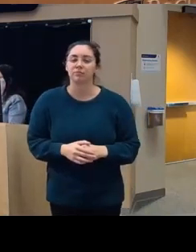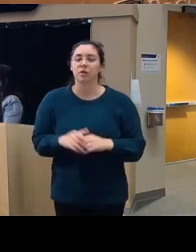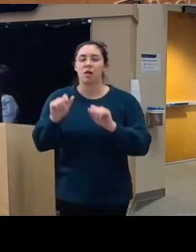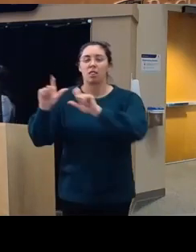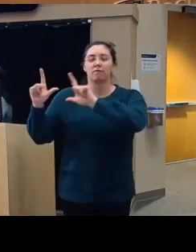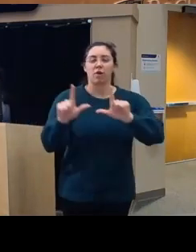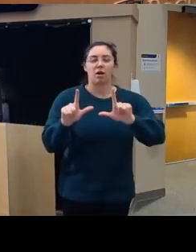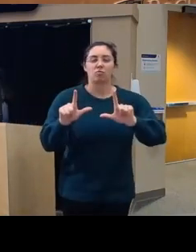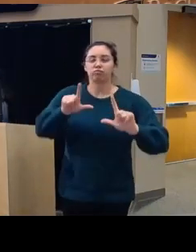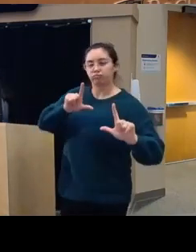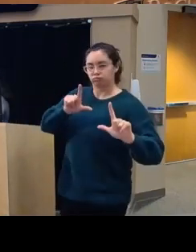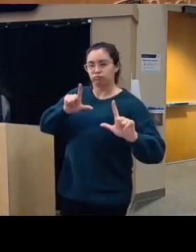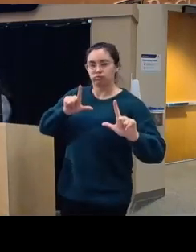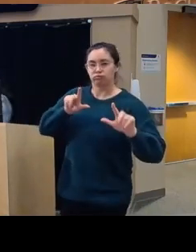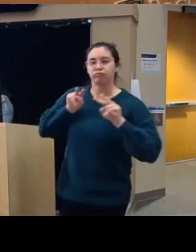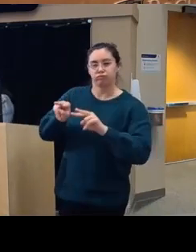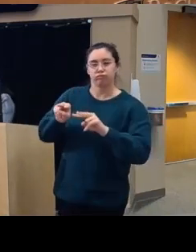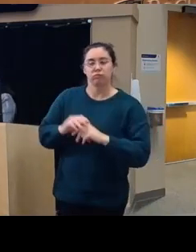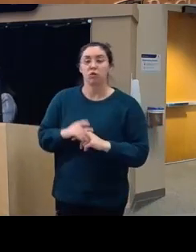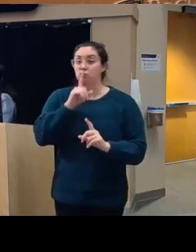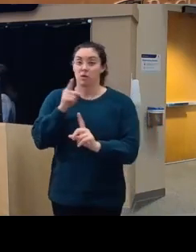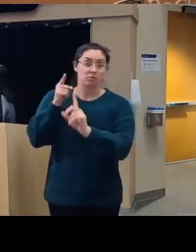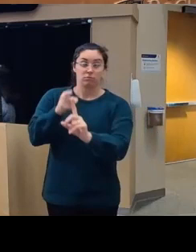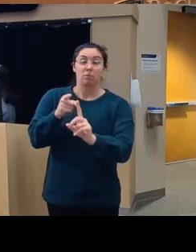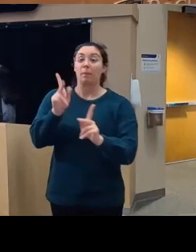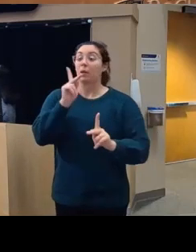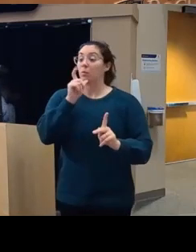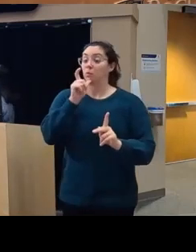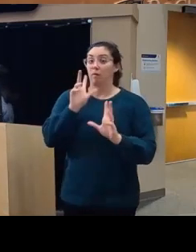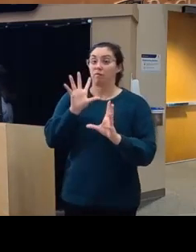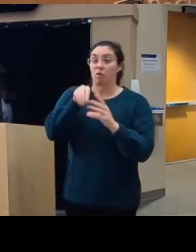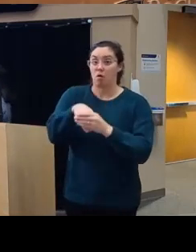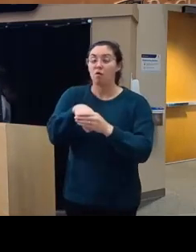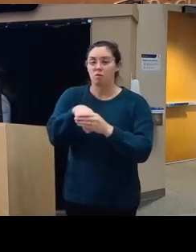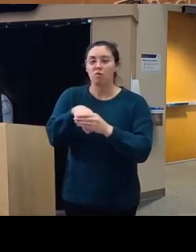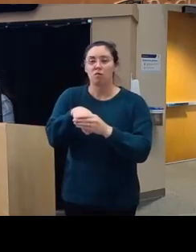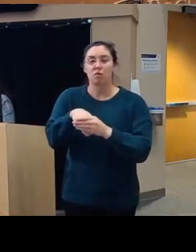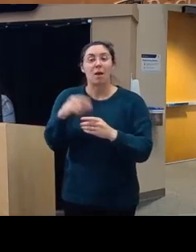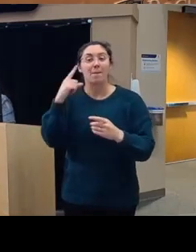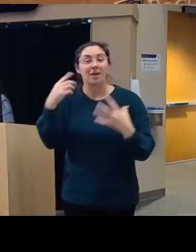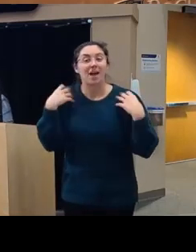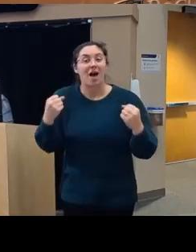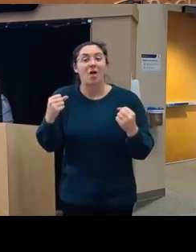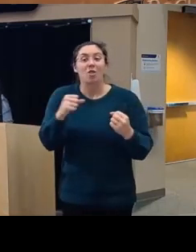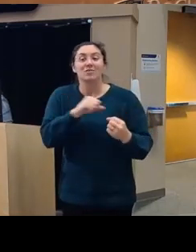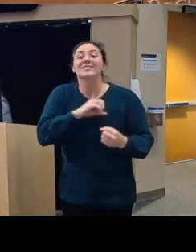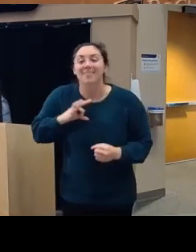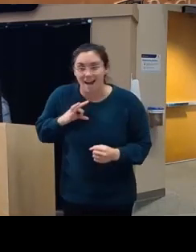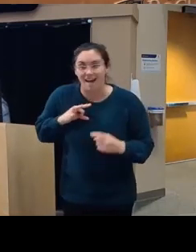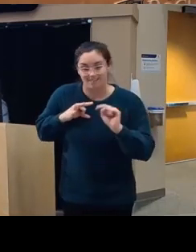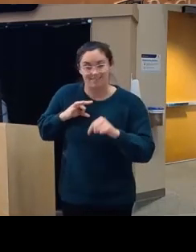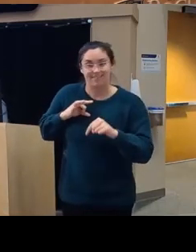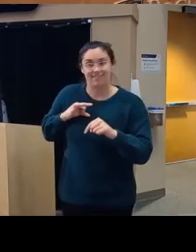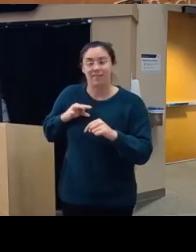of a frame shift because the main participants were actually the mental health program staff delivering it.